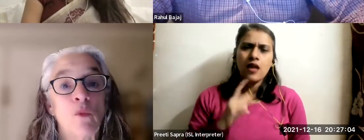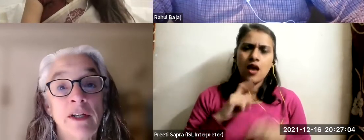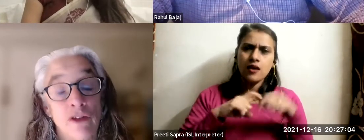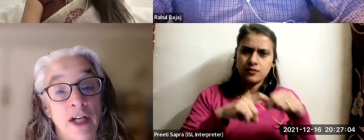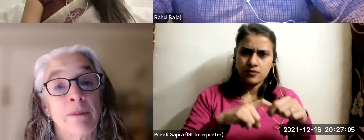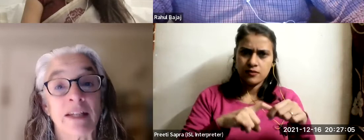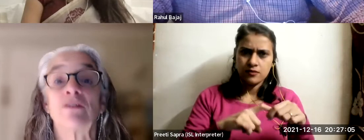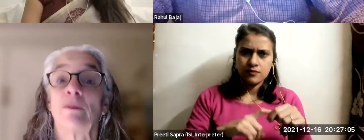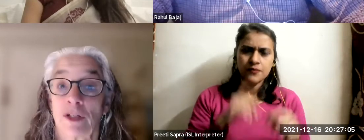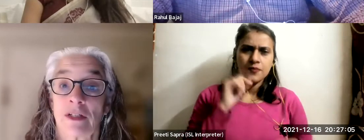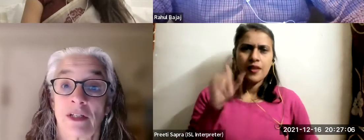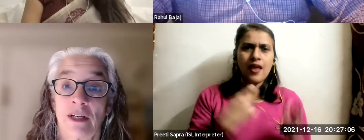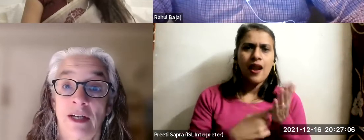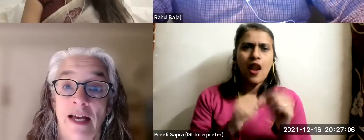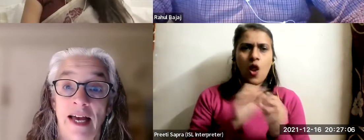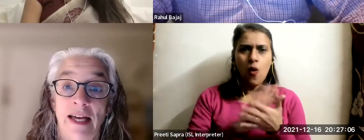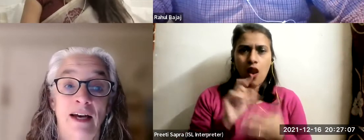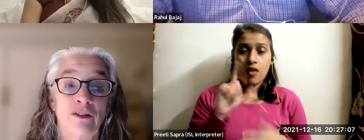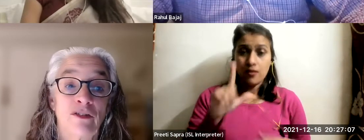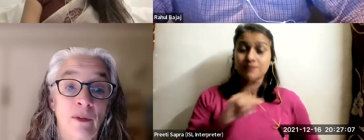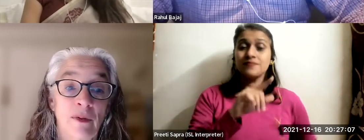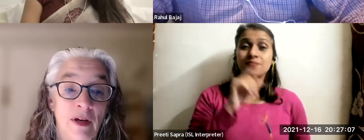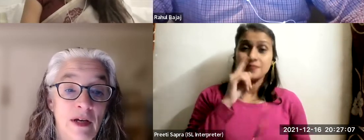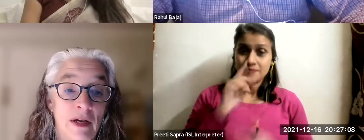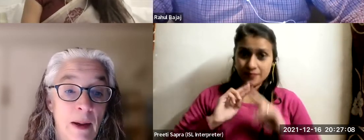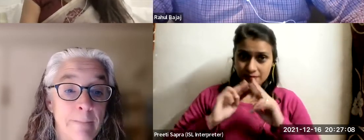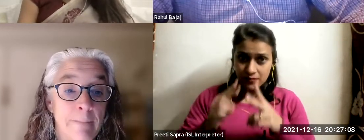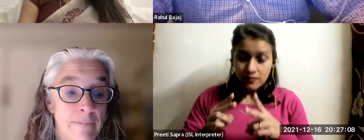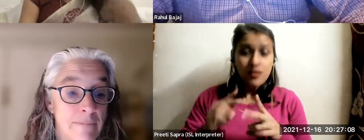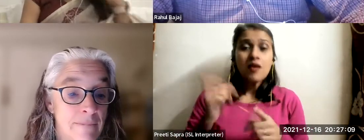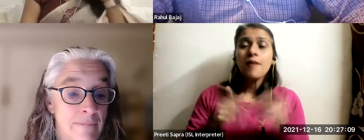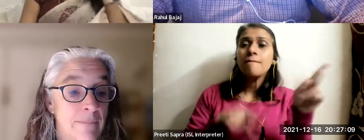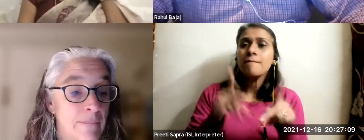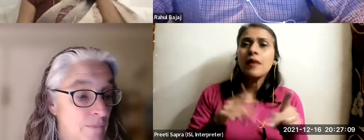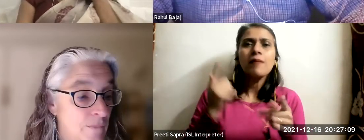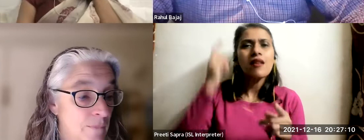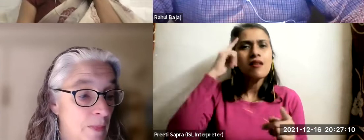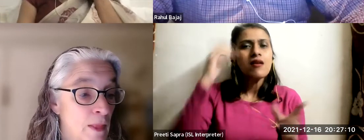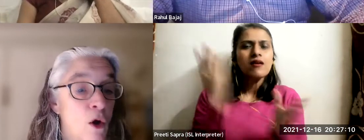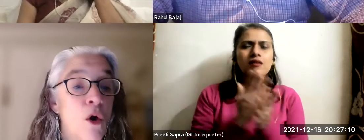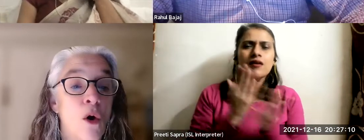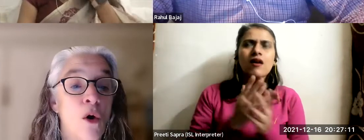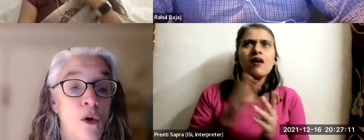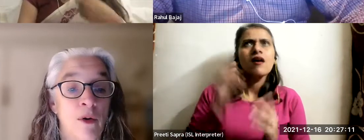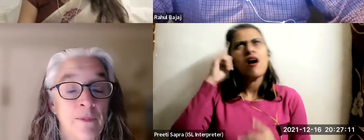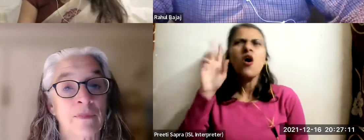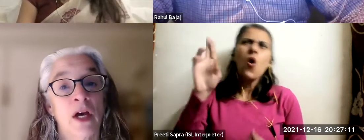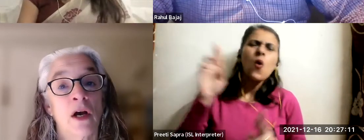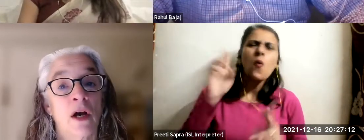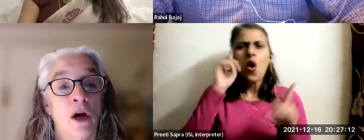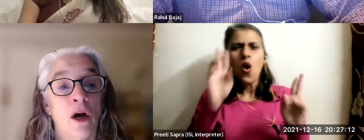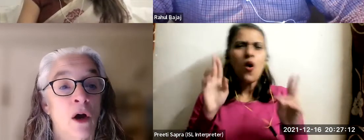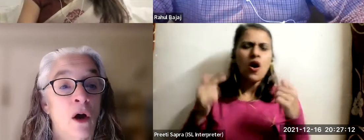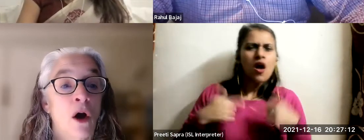Okay, one is not to make assumptions. No, I'm saying, what is the mindset that people have? You're saying that people generally have a certain mindset towards